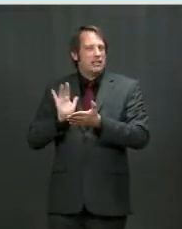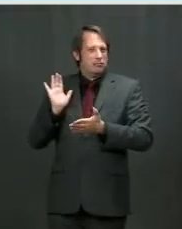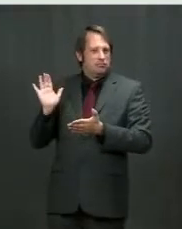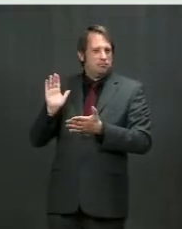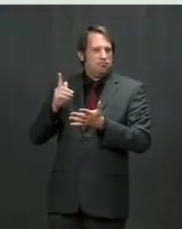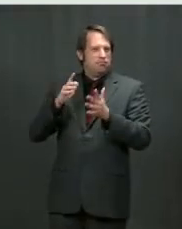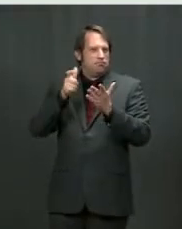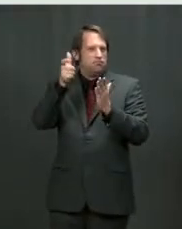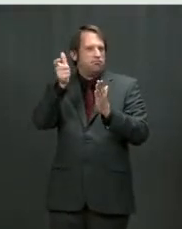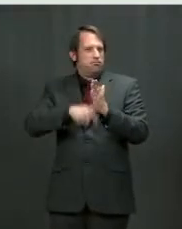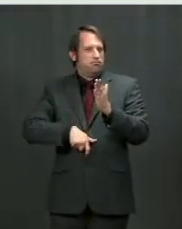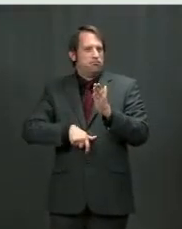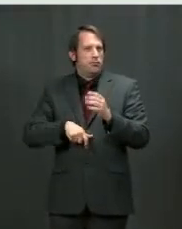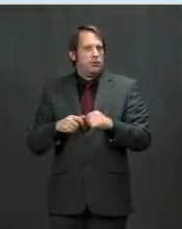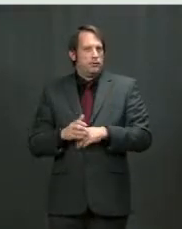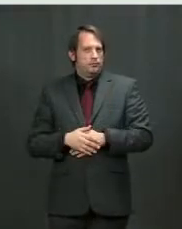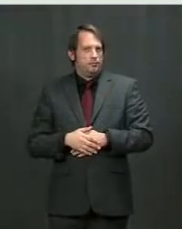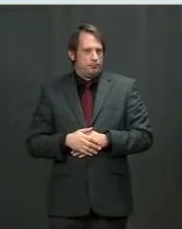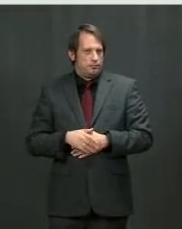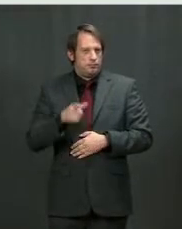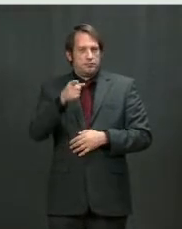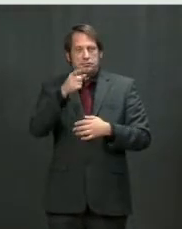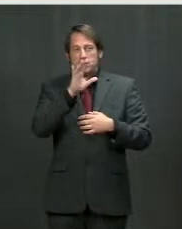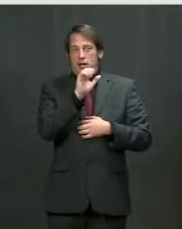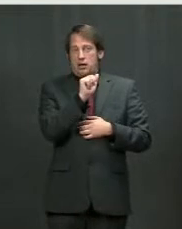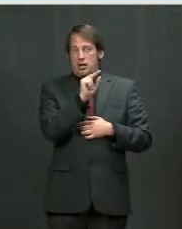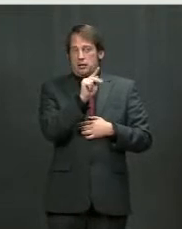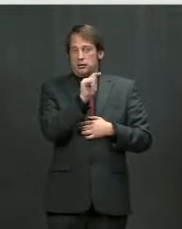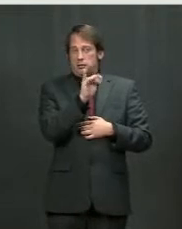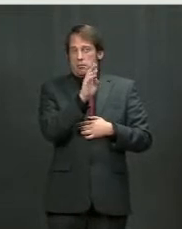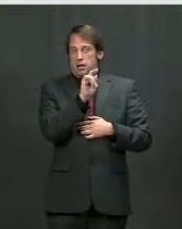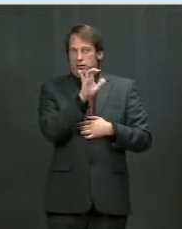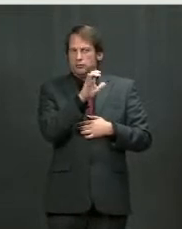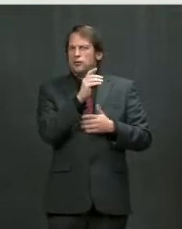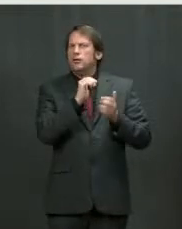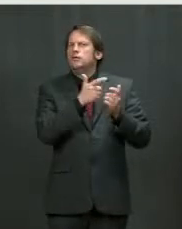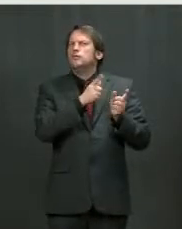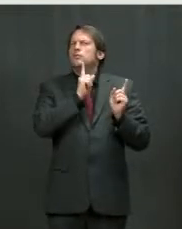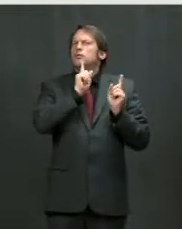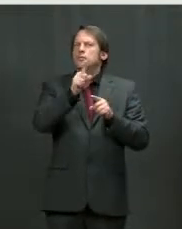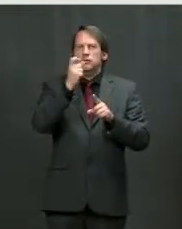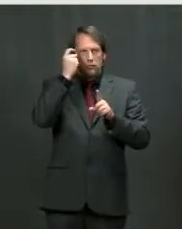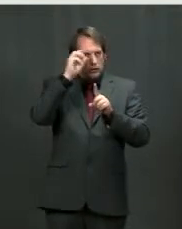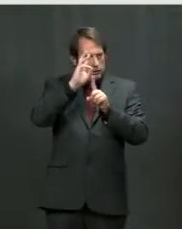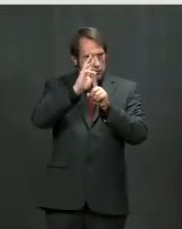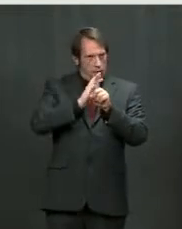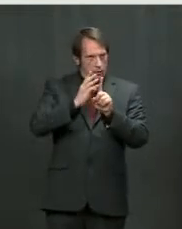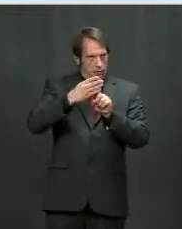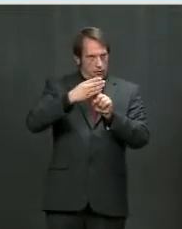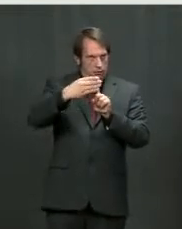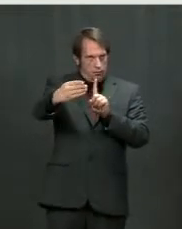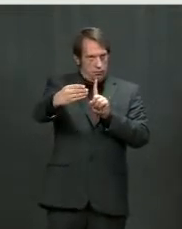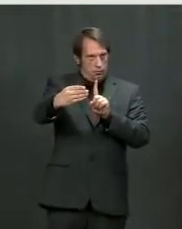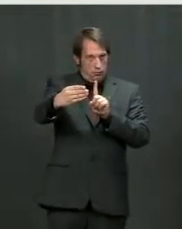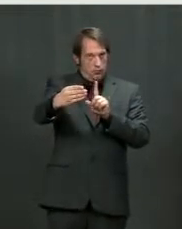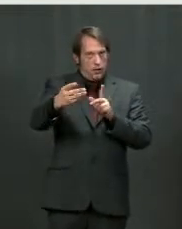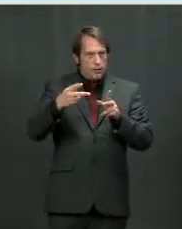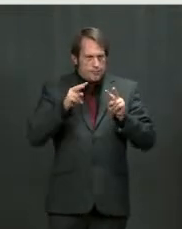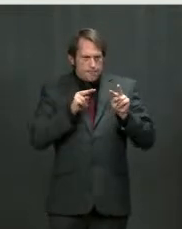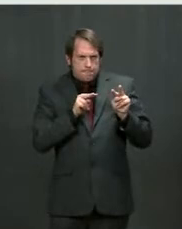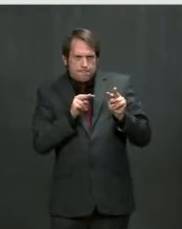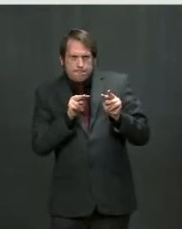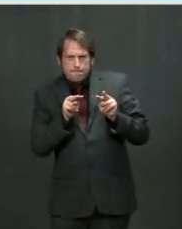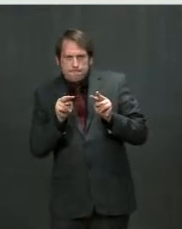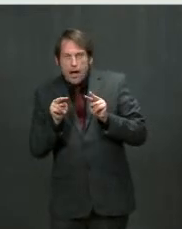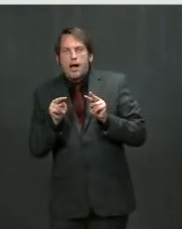through 6 months following the Moderna vaccine. But there's every reason to believe that similar results